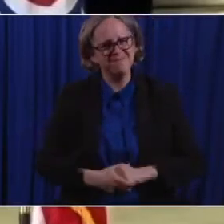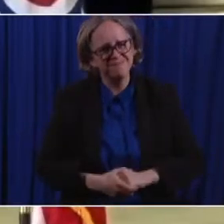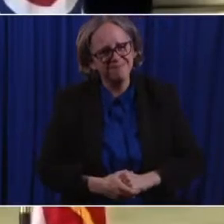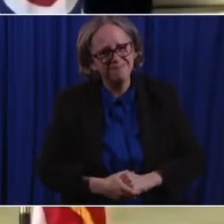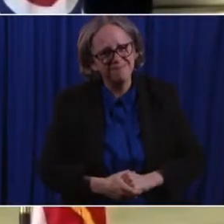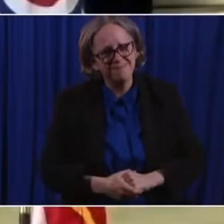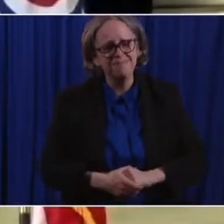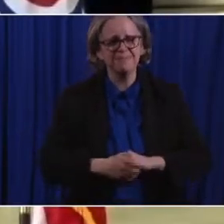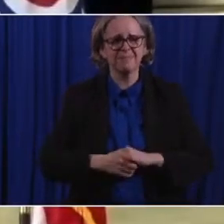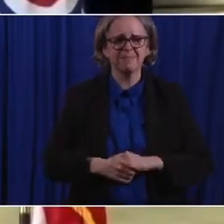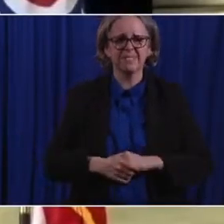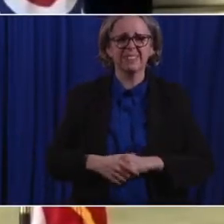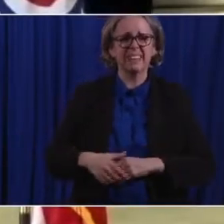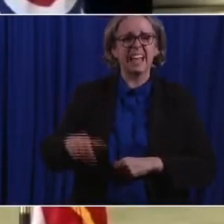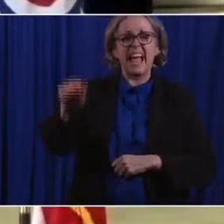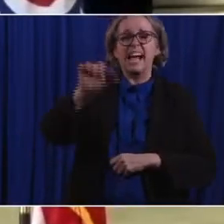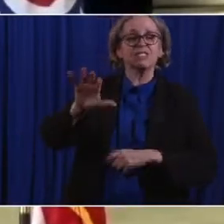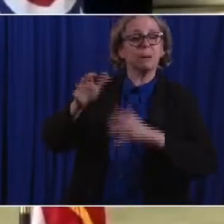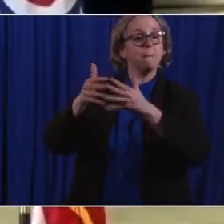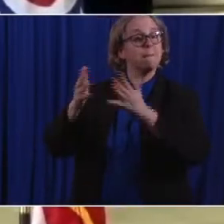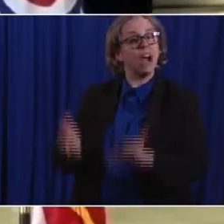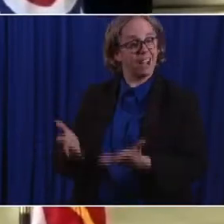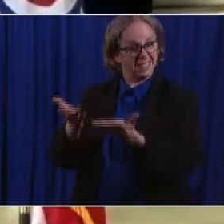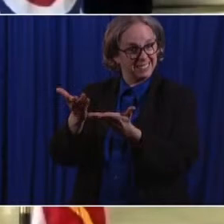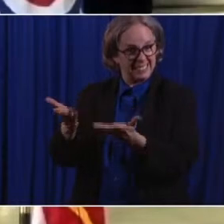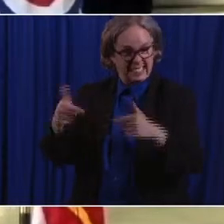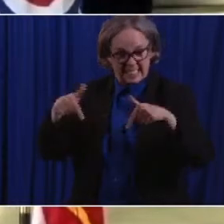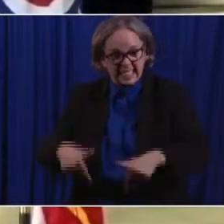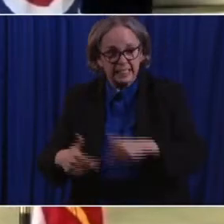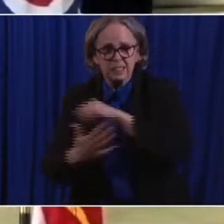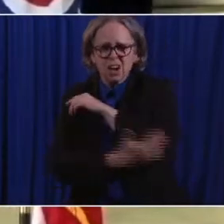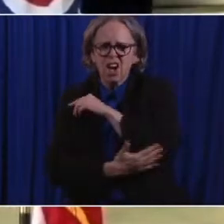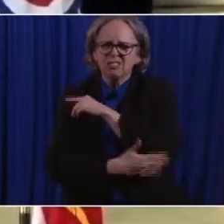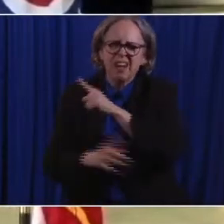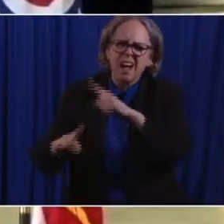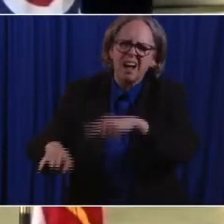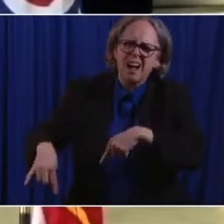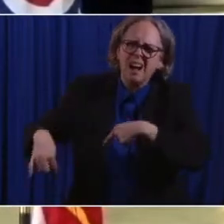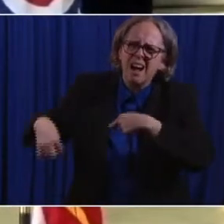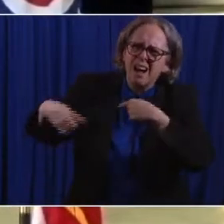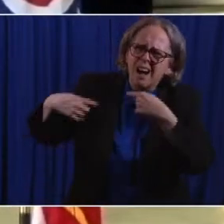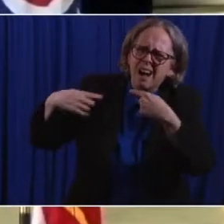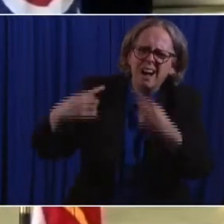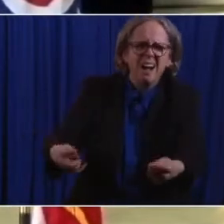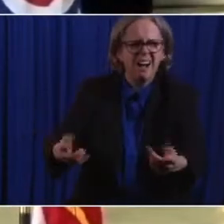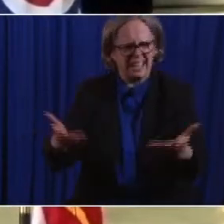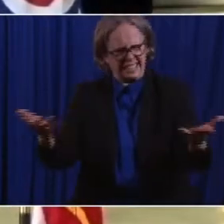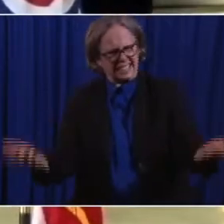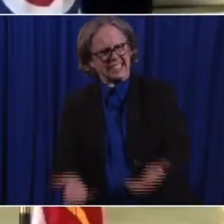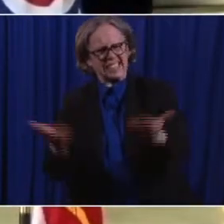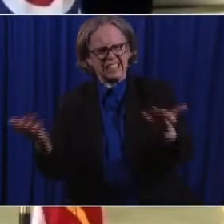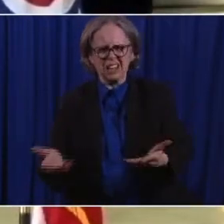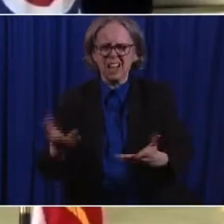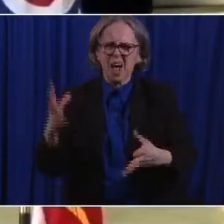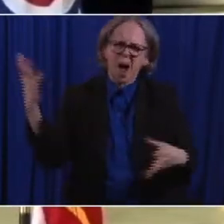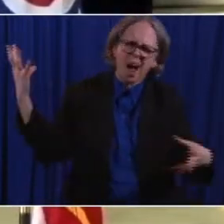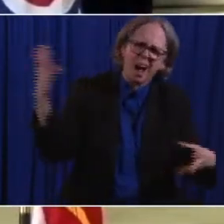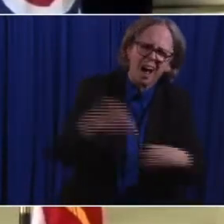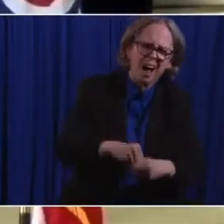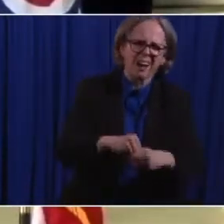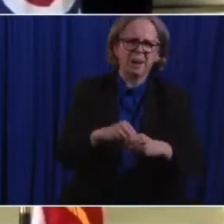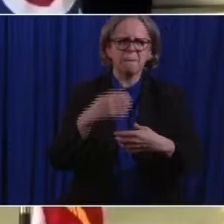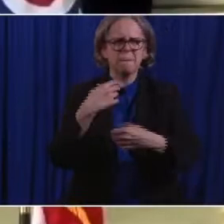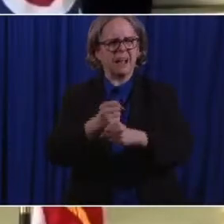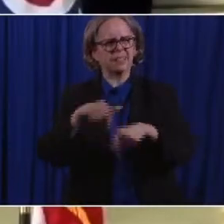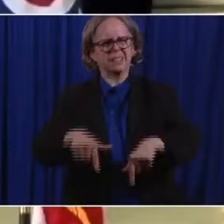Asian Americans in this country have been contributors to the greatness of this nation. In the past,